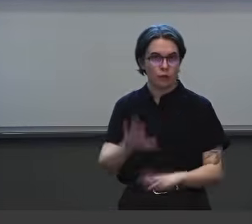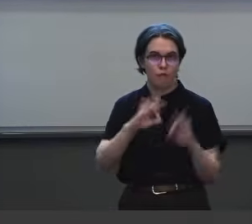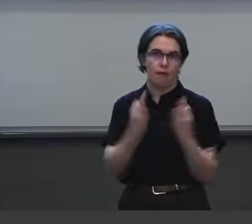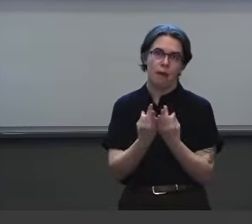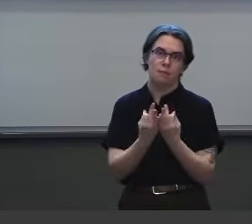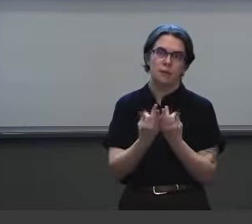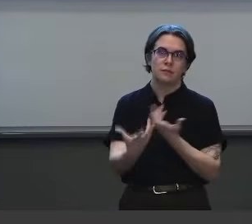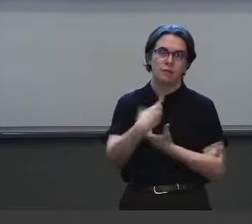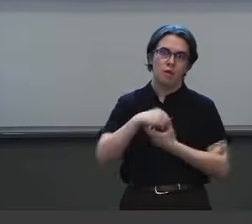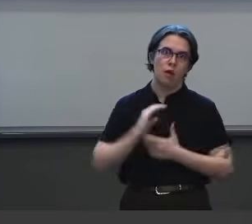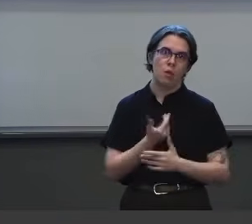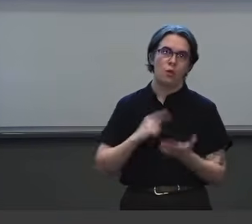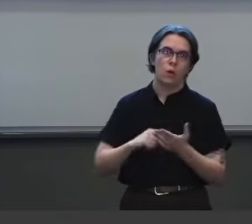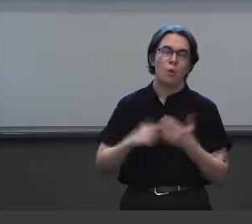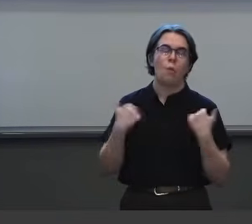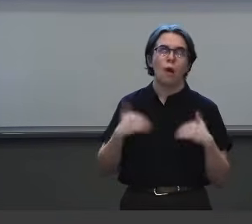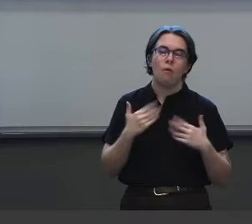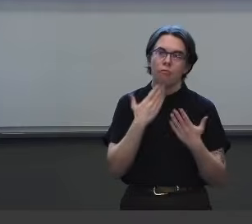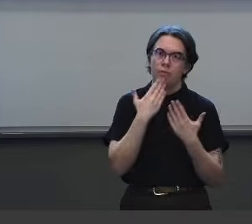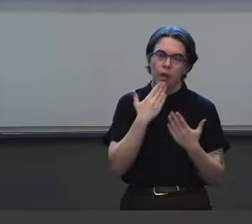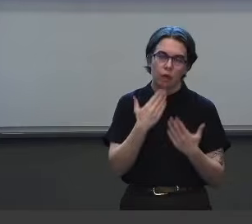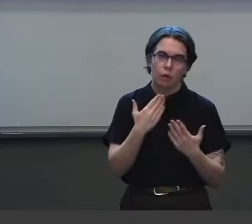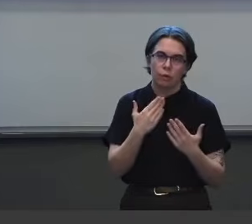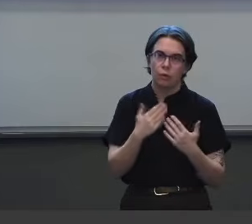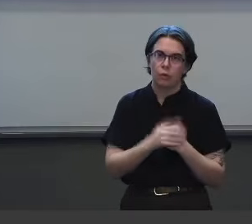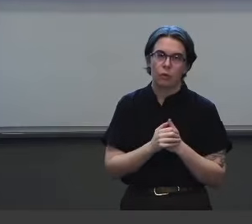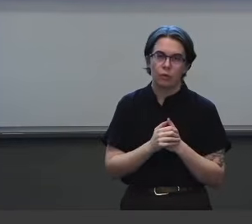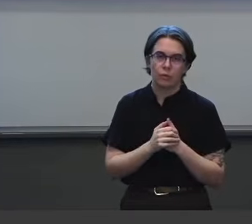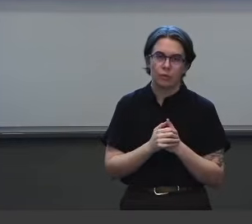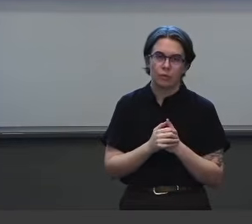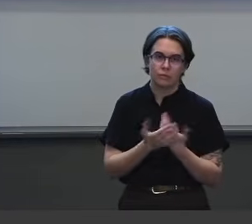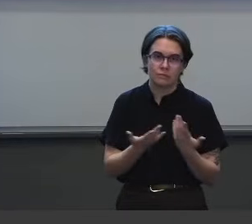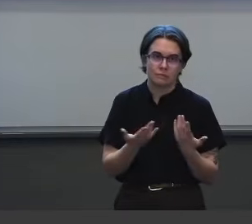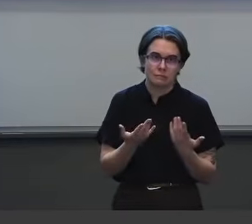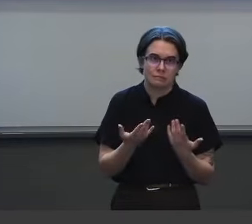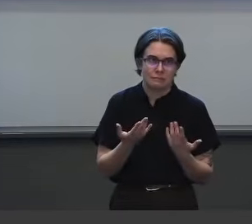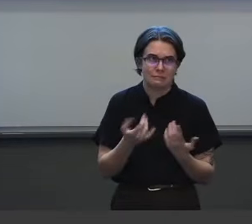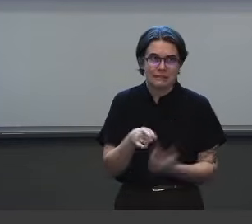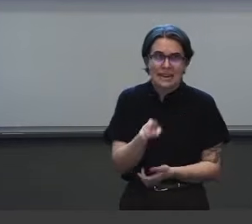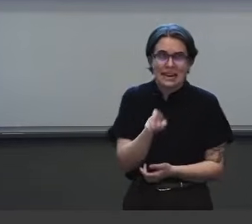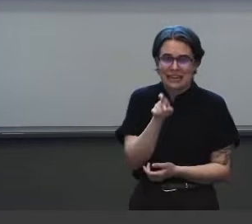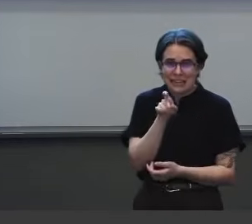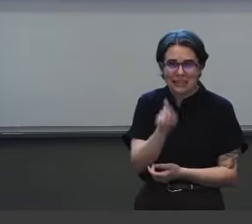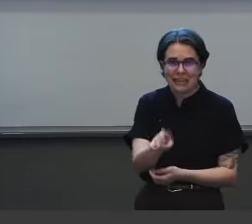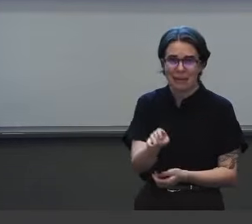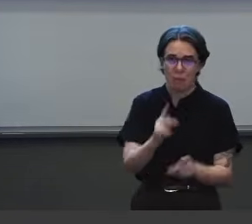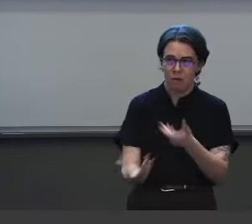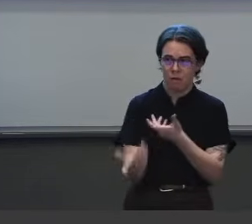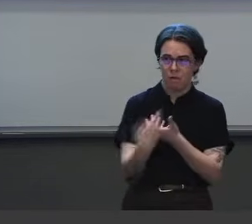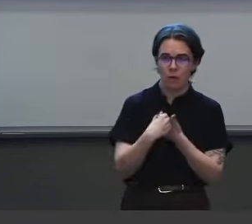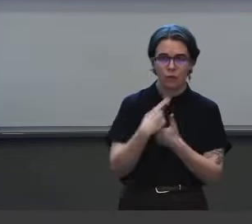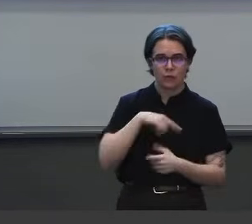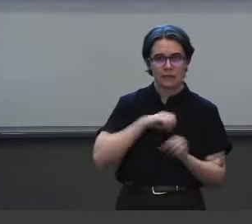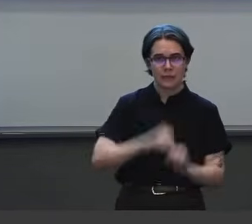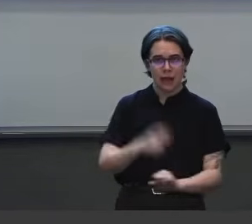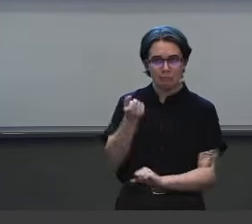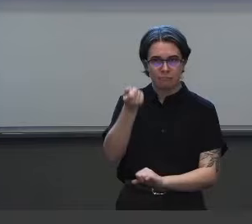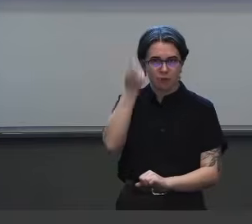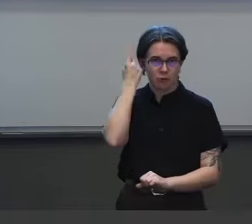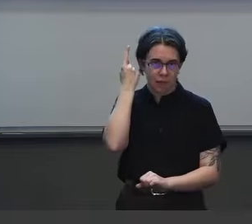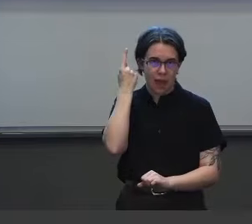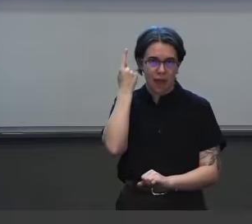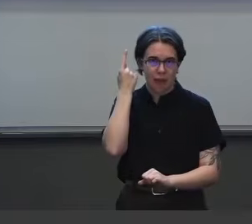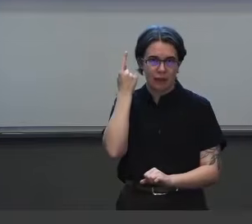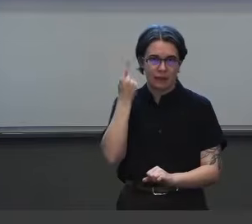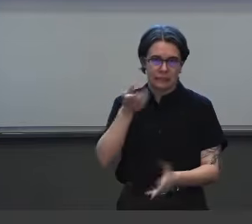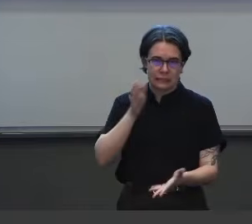in our research. We really need that kind of participation in order to understand this problem of decreased sound tolerance